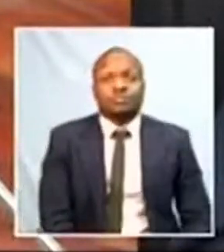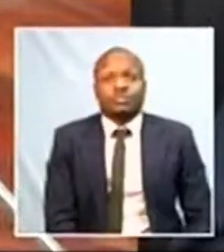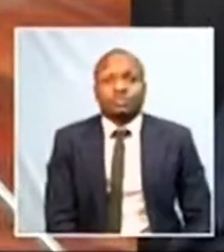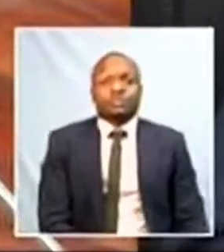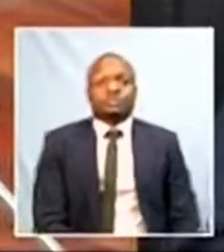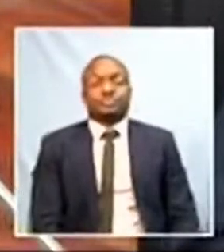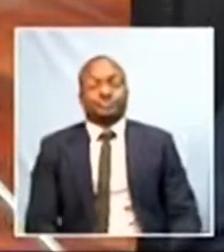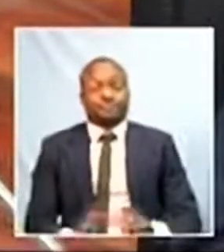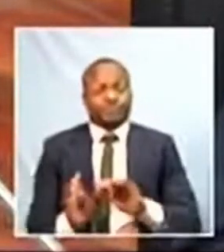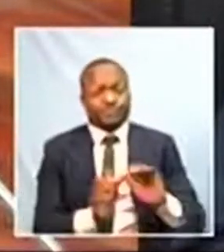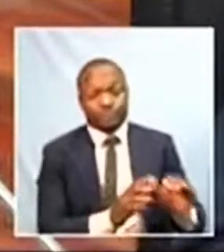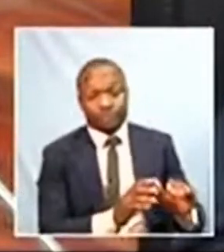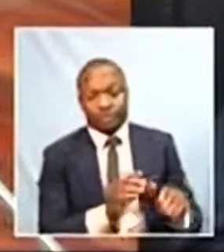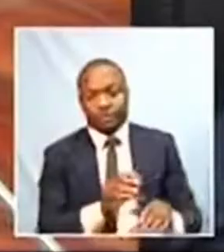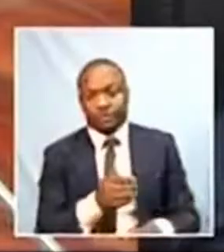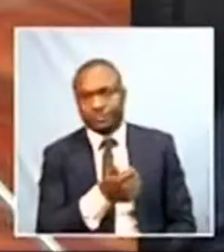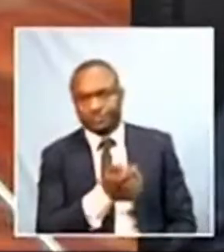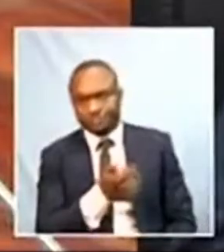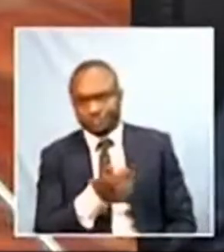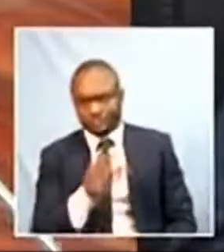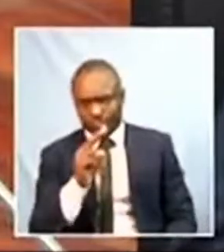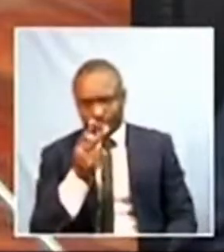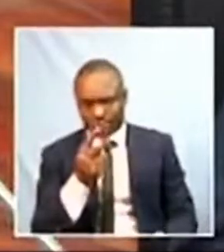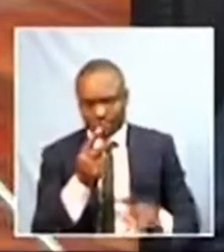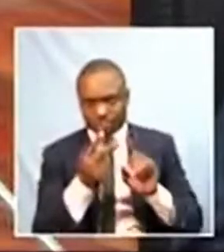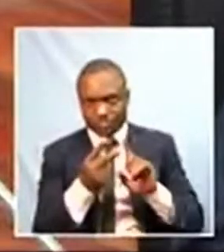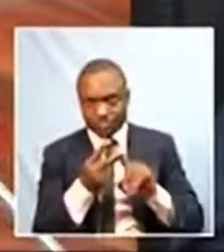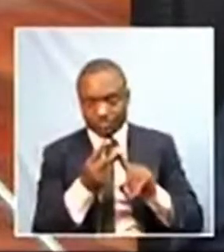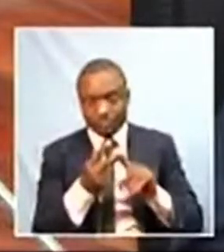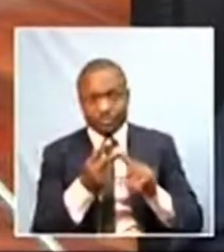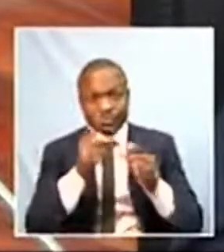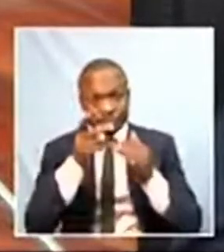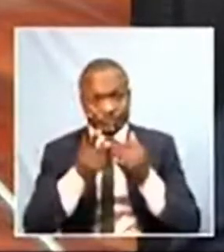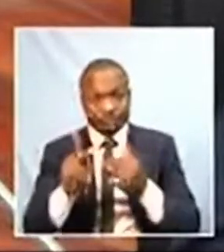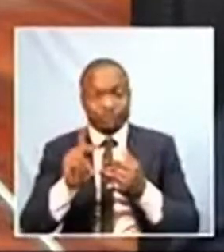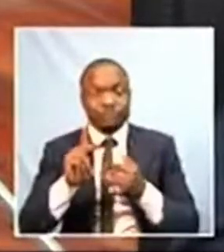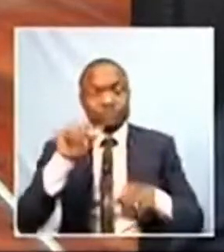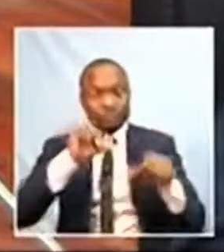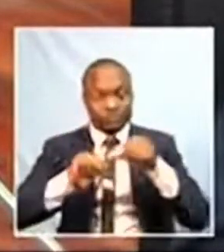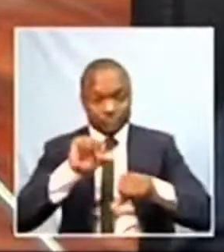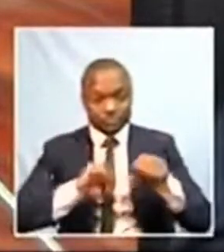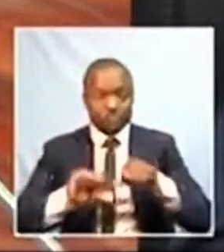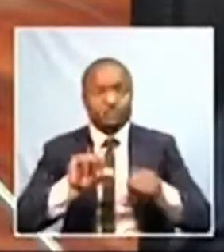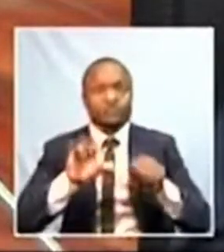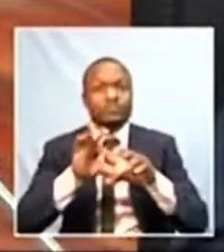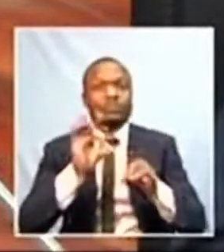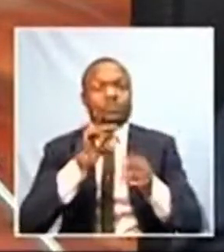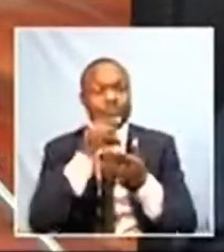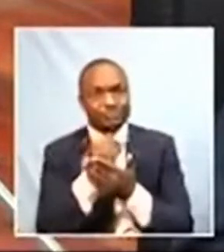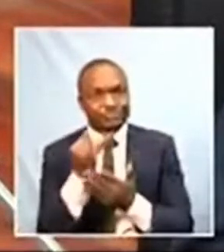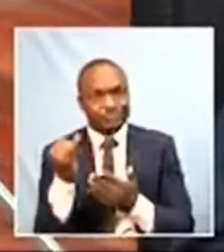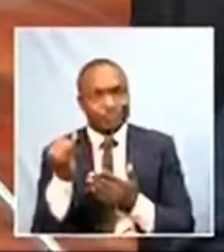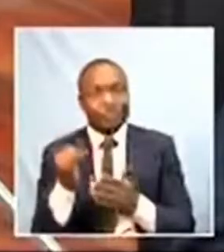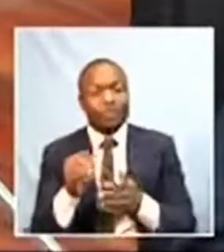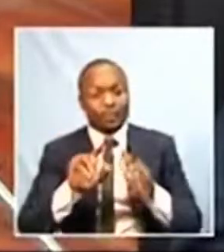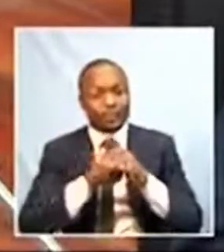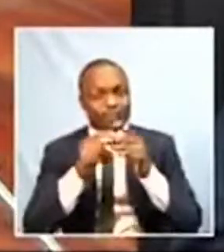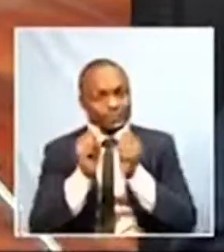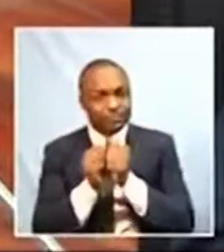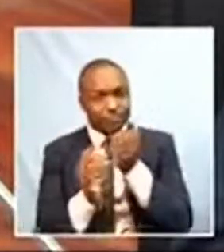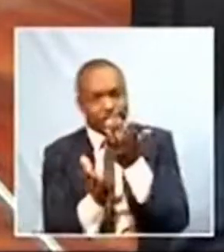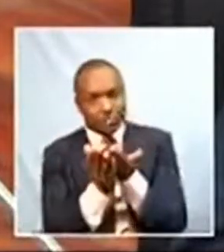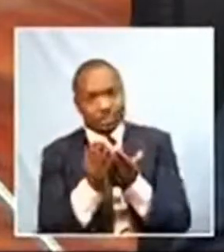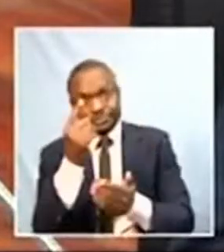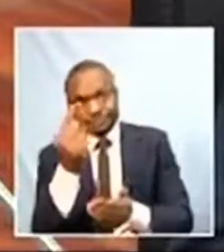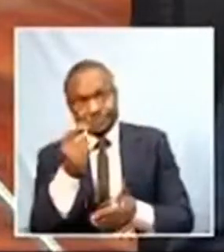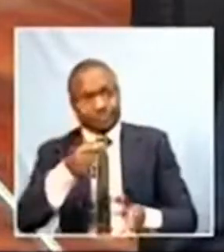Chair, we move to the second part of the report, which involves cross-cutting issues. We start with Appendix